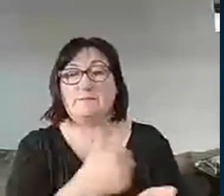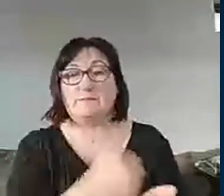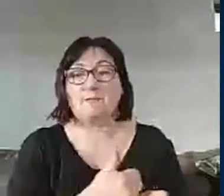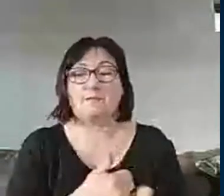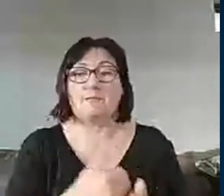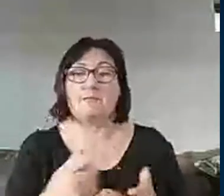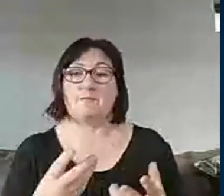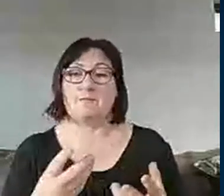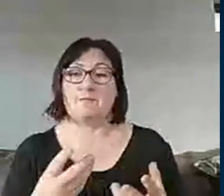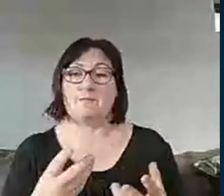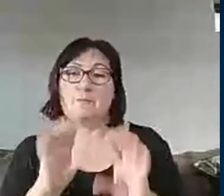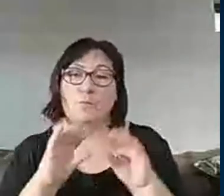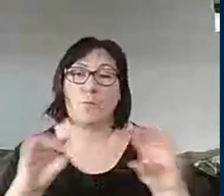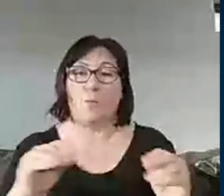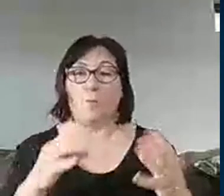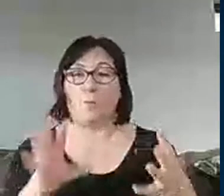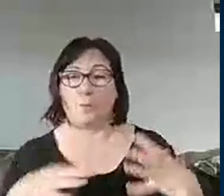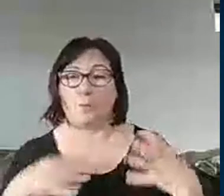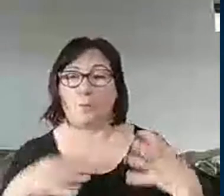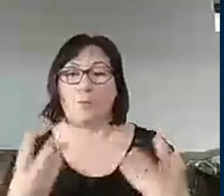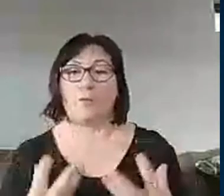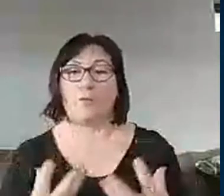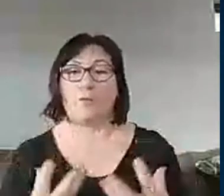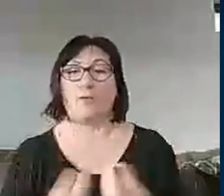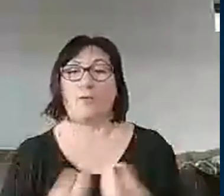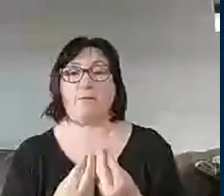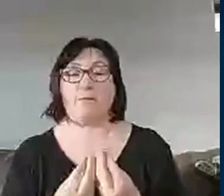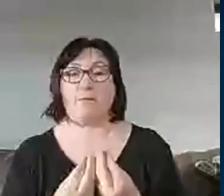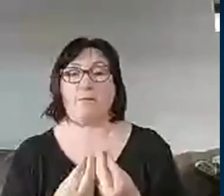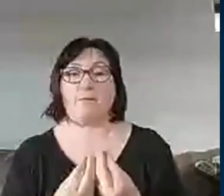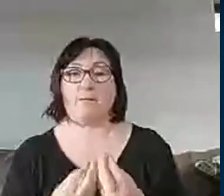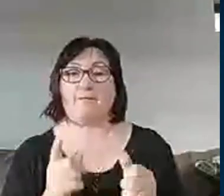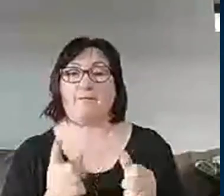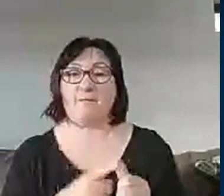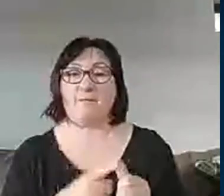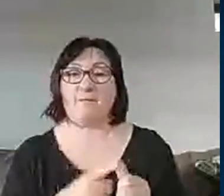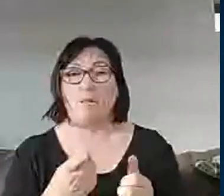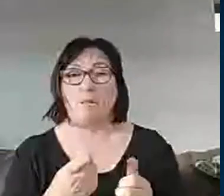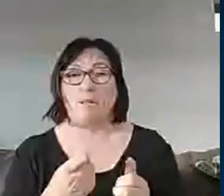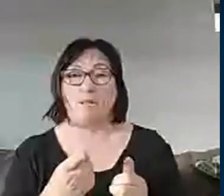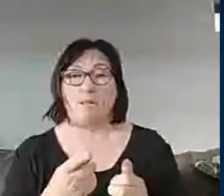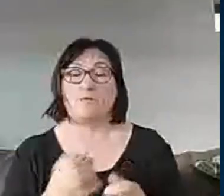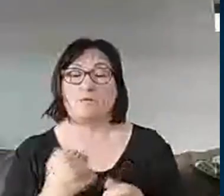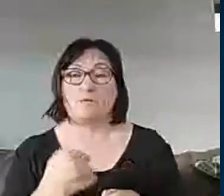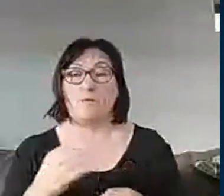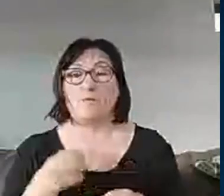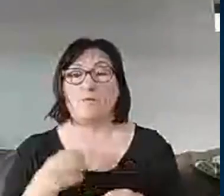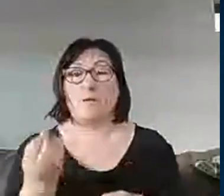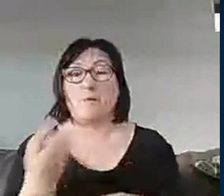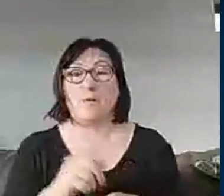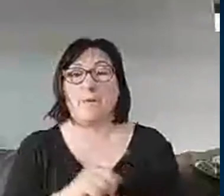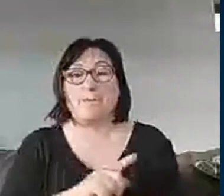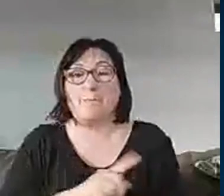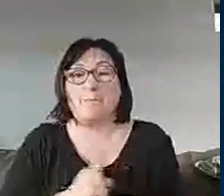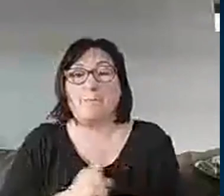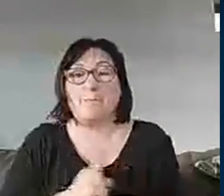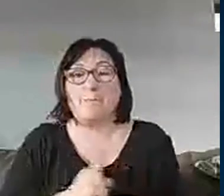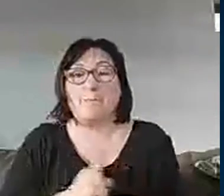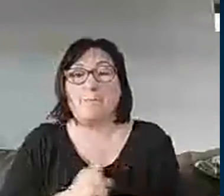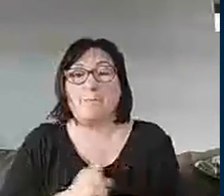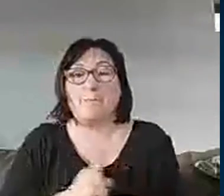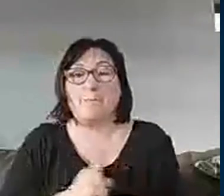thank you so much for being available. If for the remaining couple of minutes we do see anything pop up,